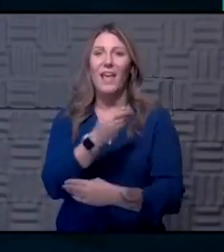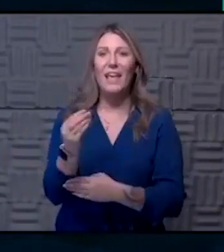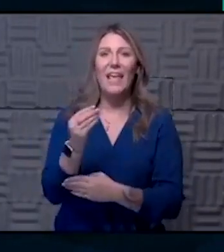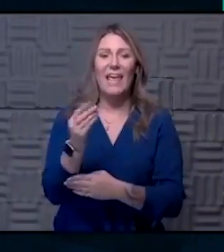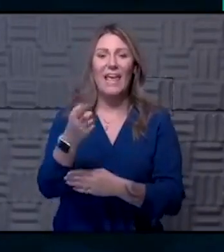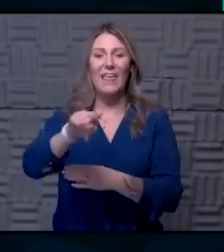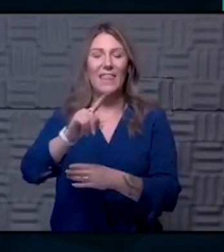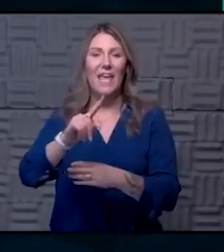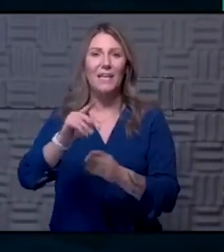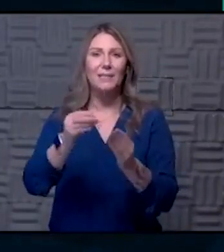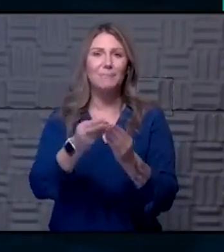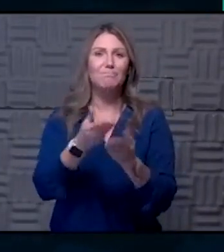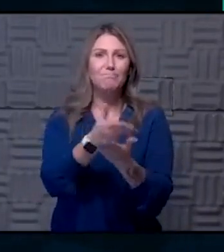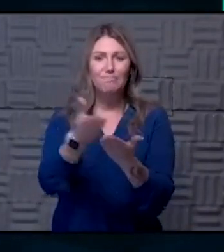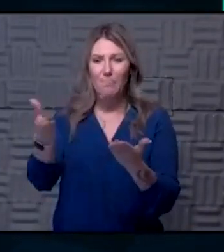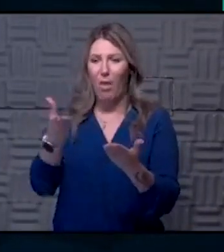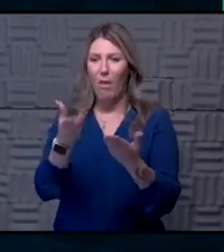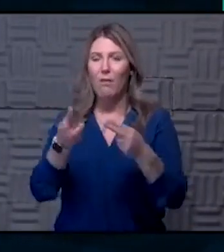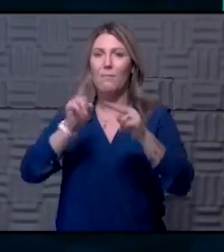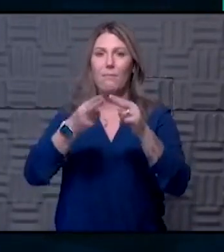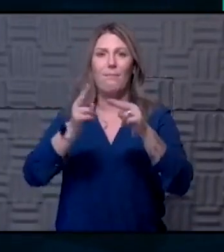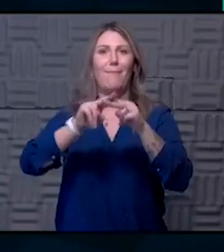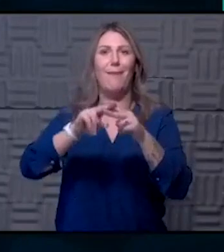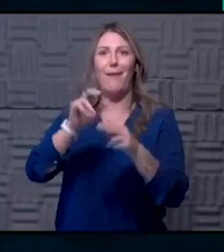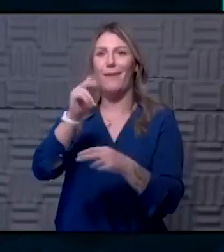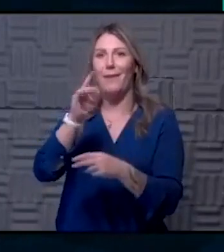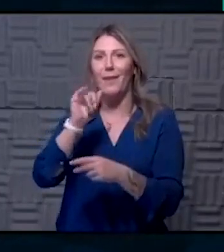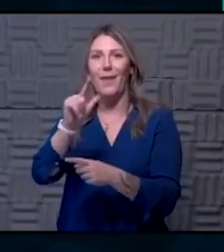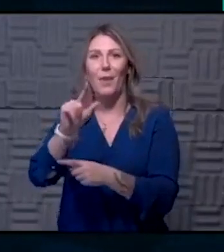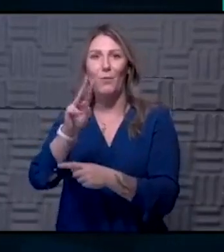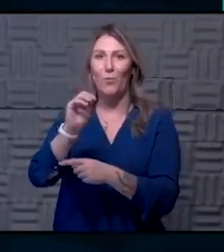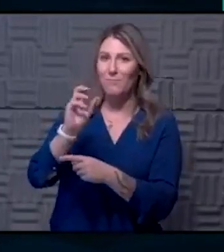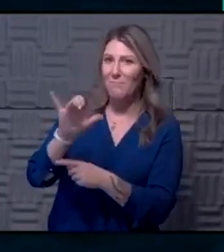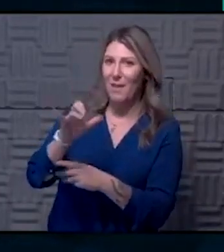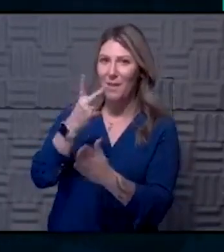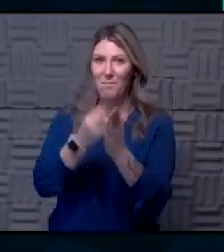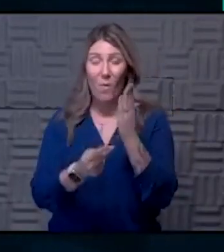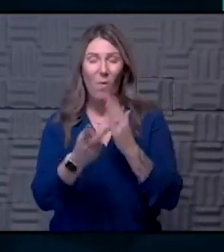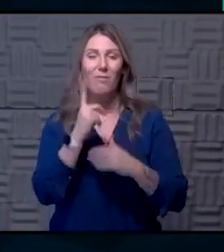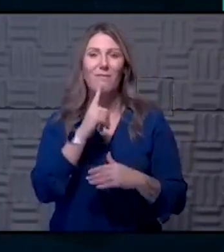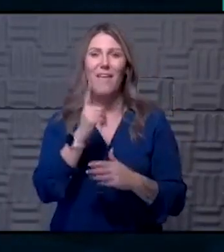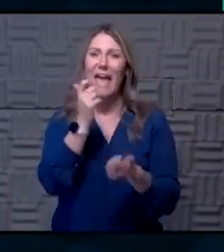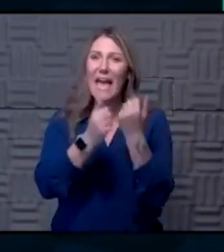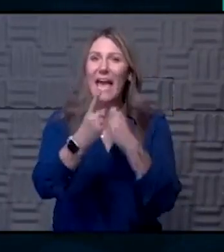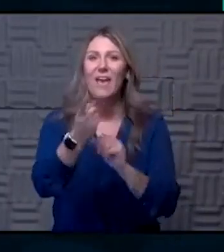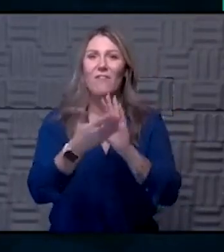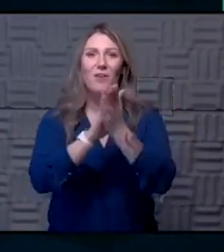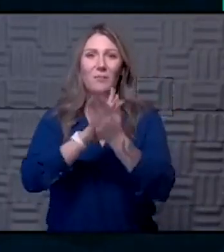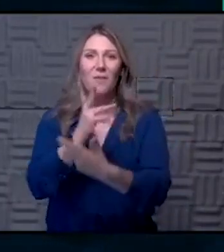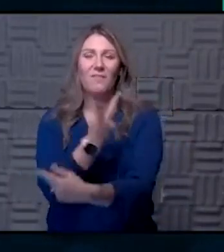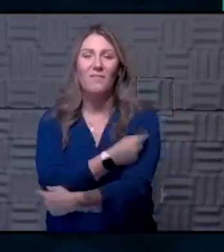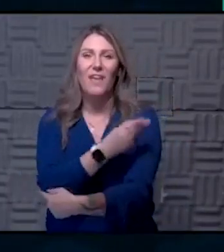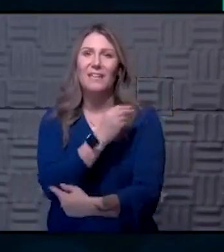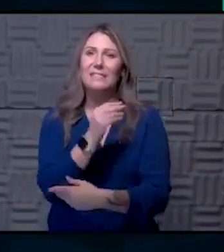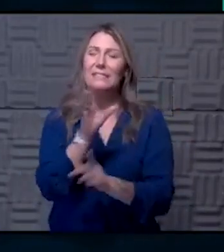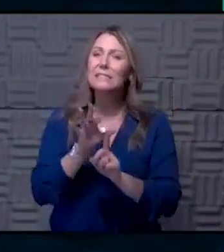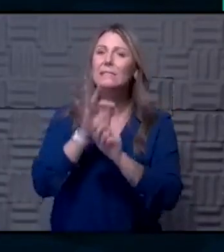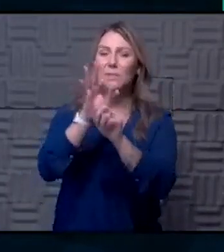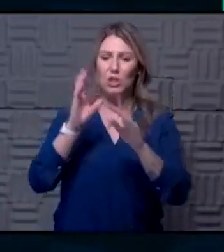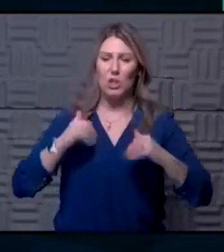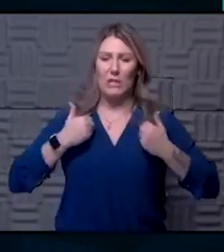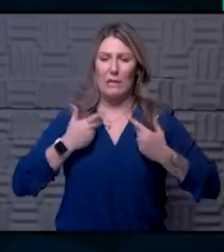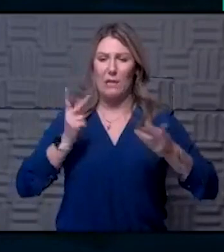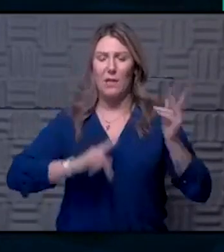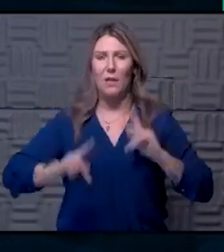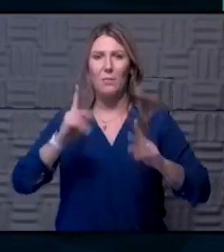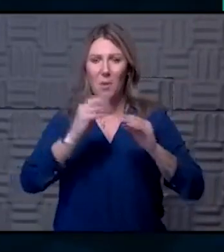supply is going to increase in April and May, and those 2 months are important. Everyone get vaccinated, especially the younger folks who are more